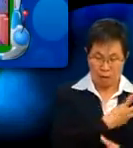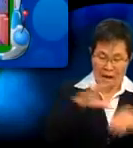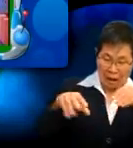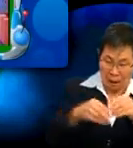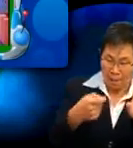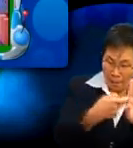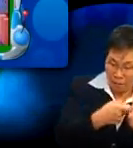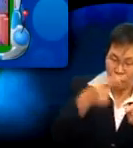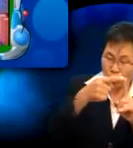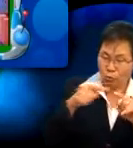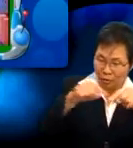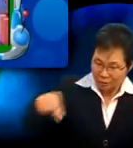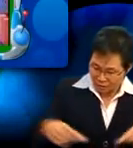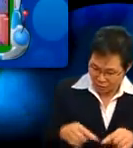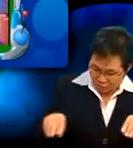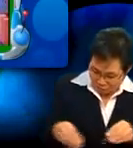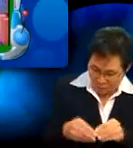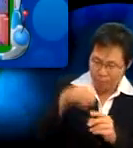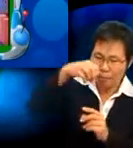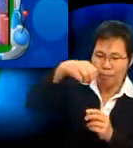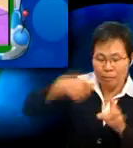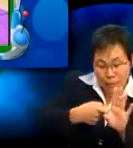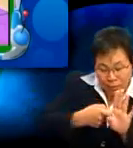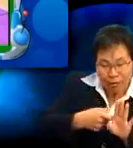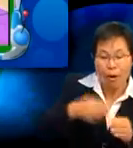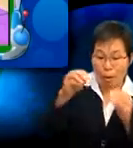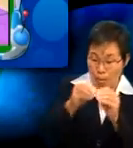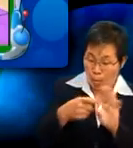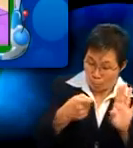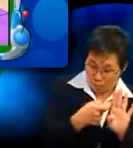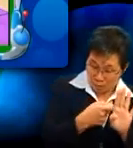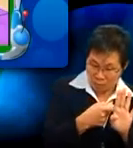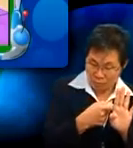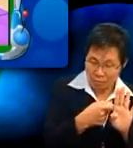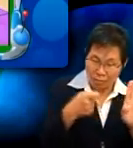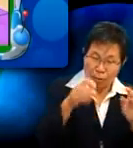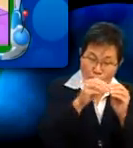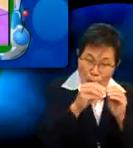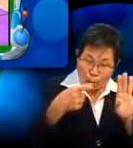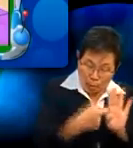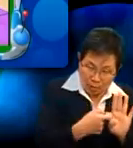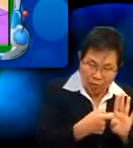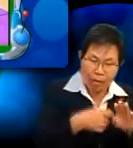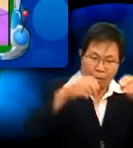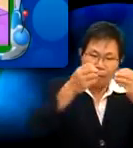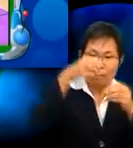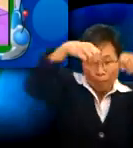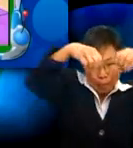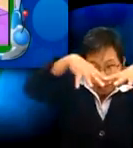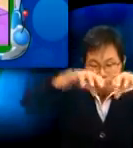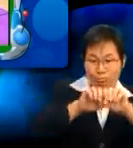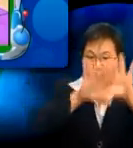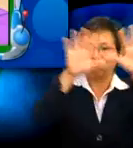We add the battery to the circuit. When more batteries are connected to a circuit, the bulb